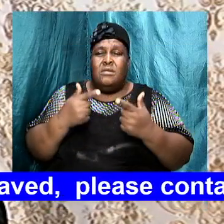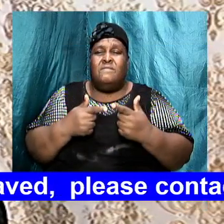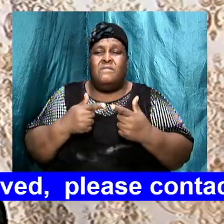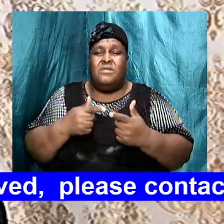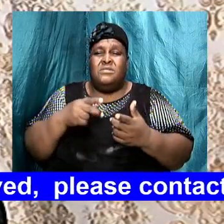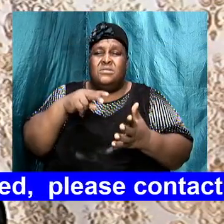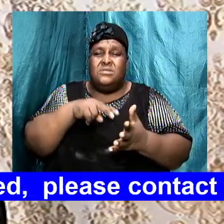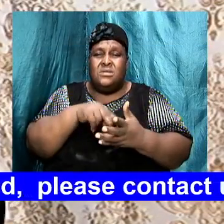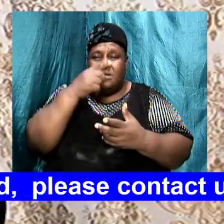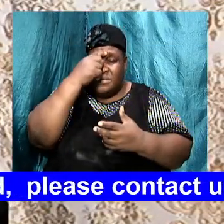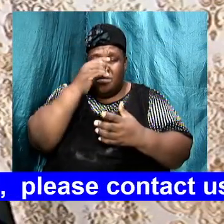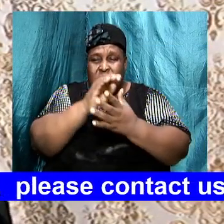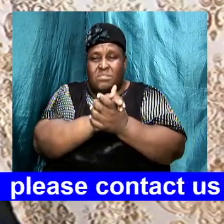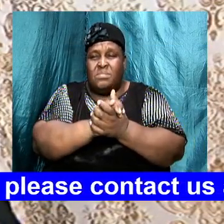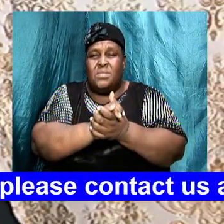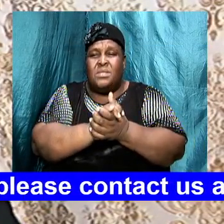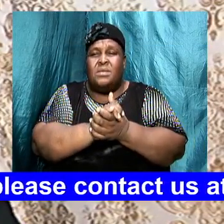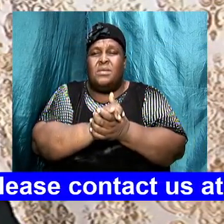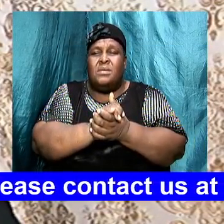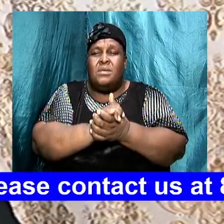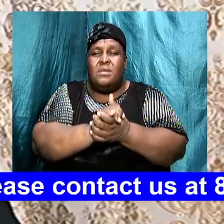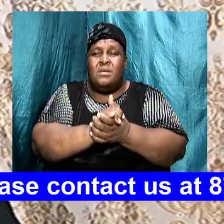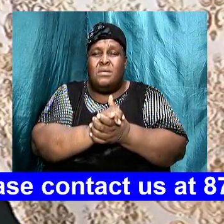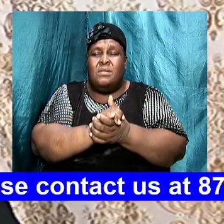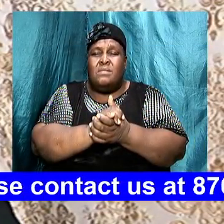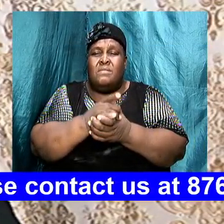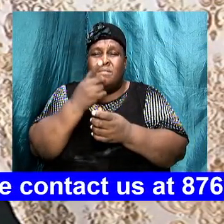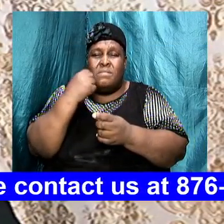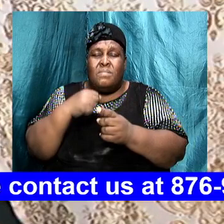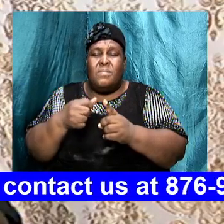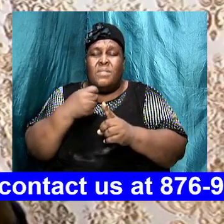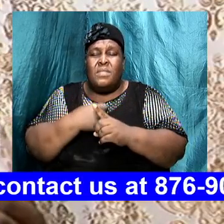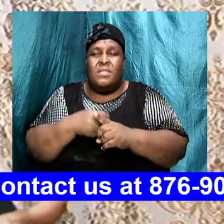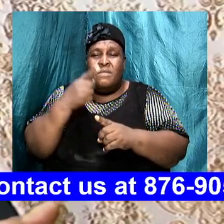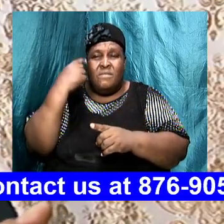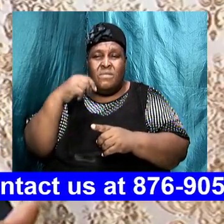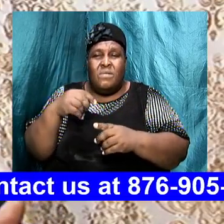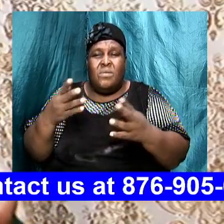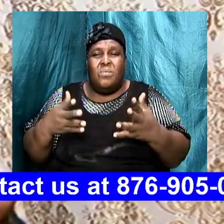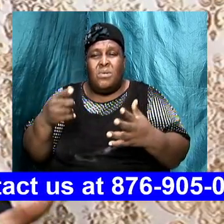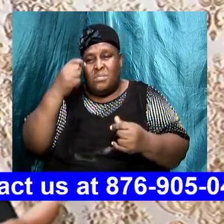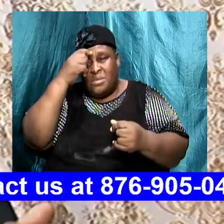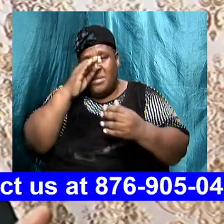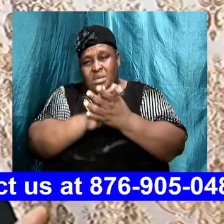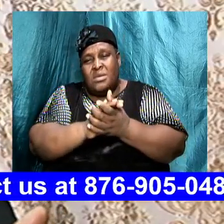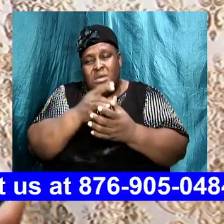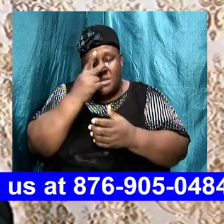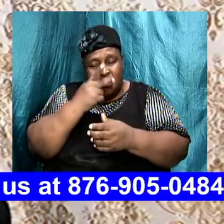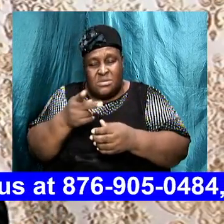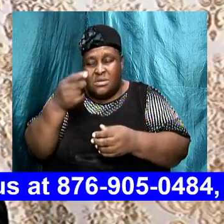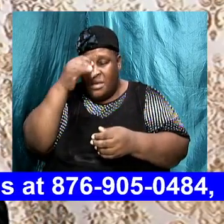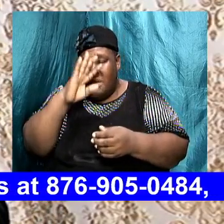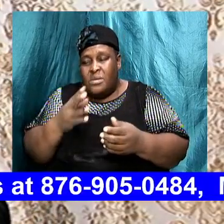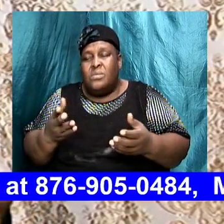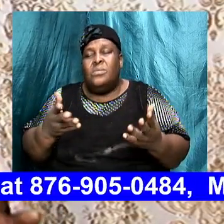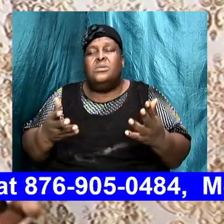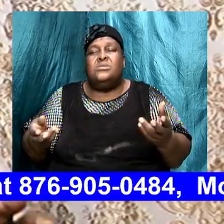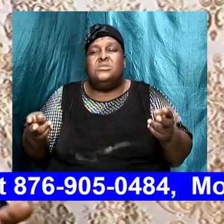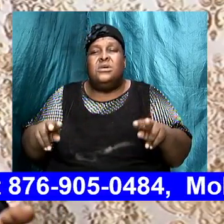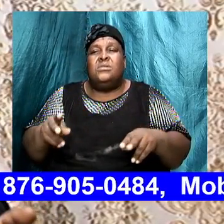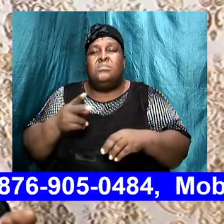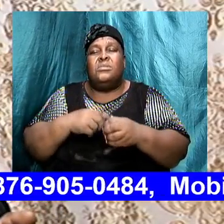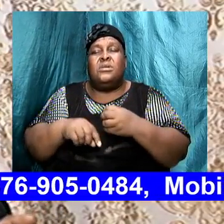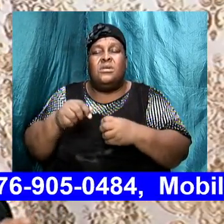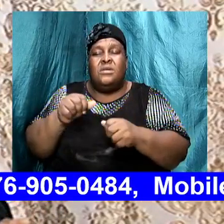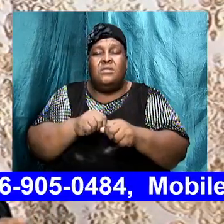Jesus, oh God, and fight for what we have believed. We have seen, God, what is happening around us. Everything is